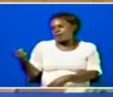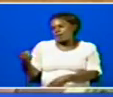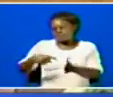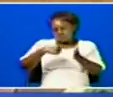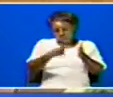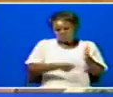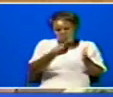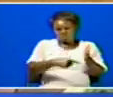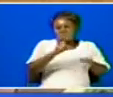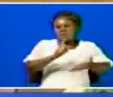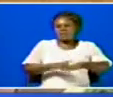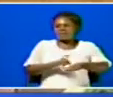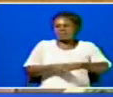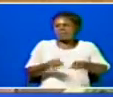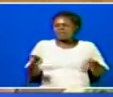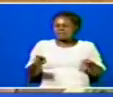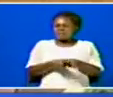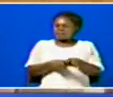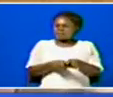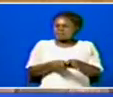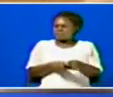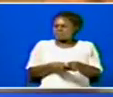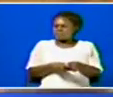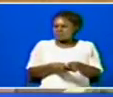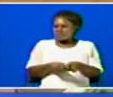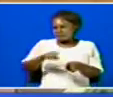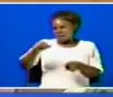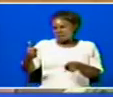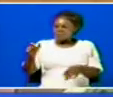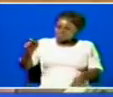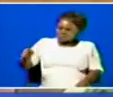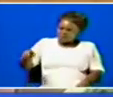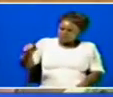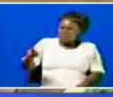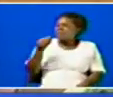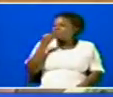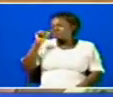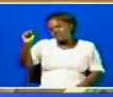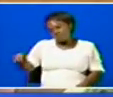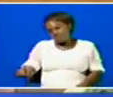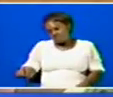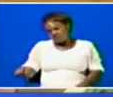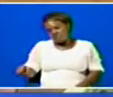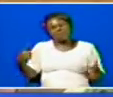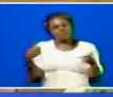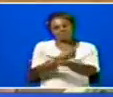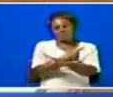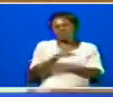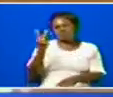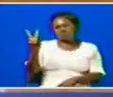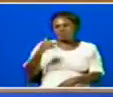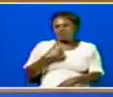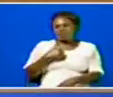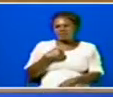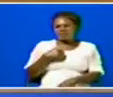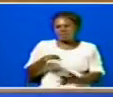tukisiaga, hata uki... Kuna yenye tumepanda ya kukula, sasa zimechanganyikiwa. Sana sana